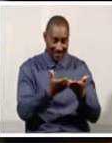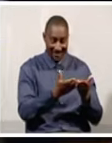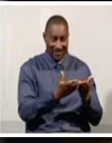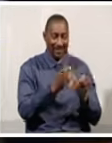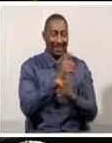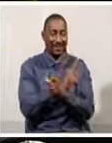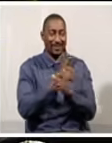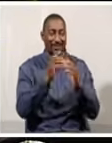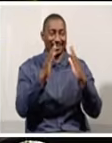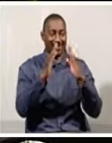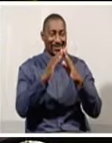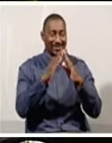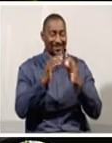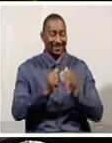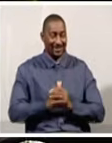recognized.